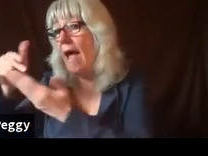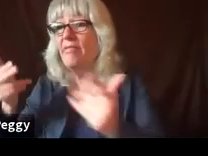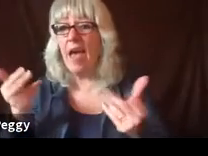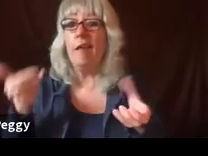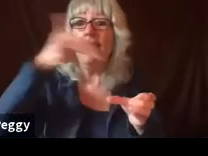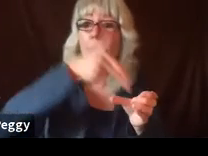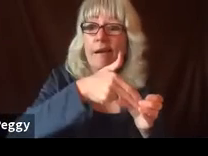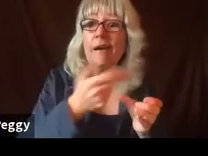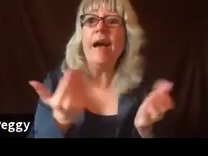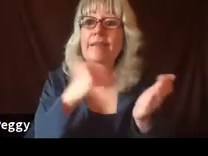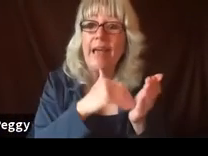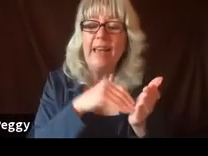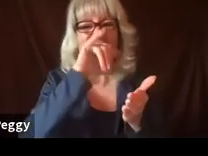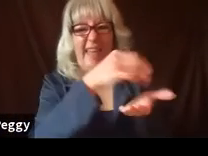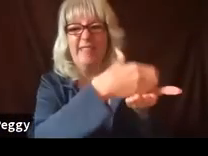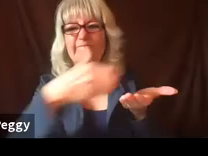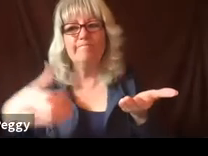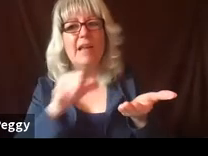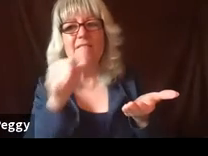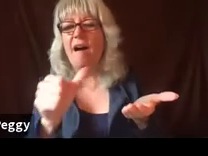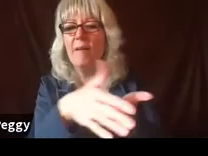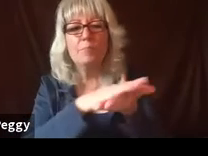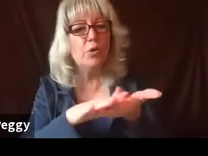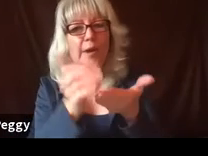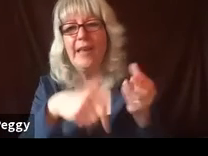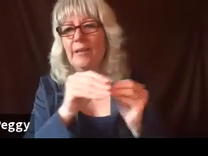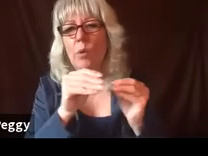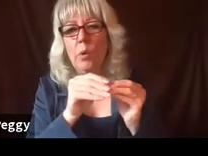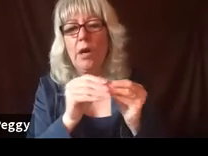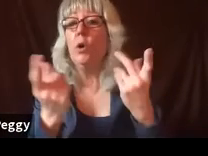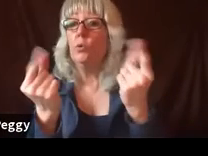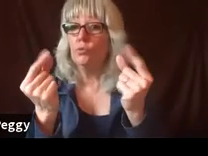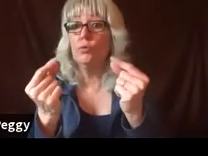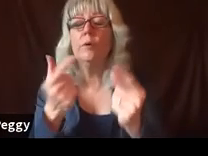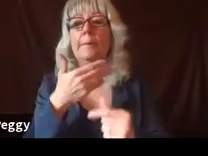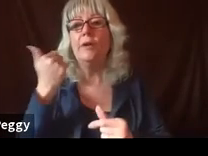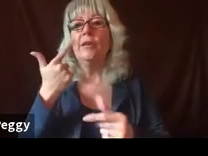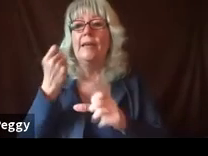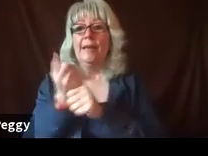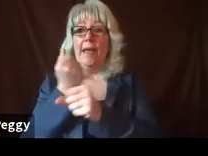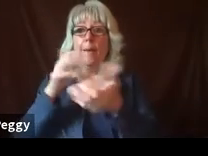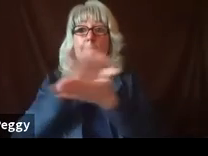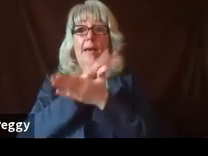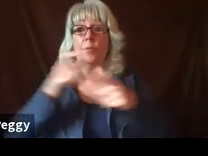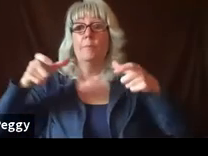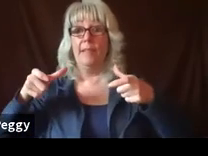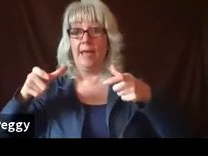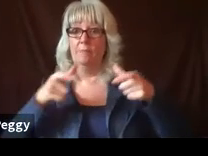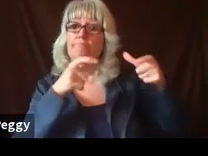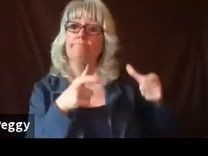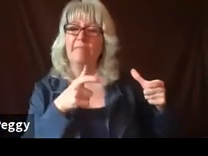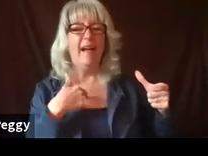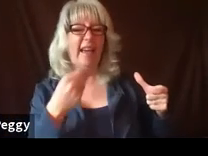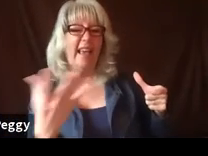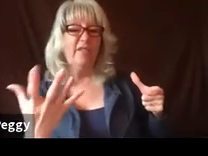anymore. So what you want to do is set up with the paper plate. And I give you